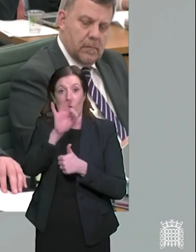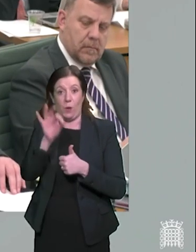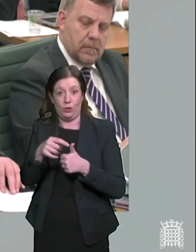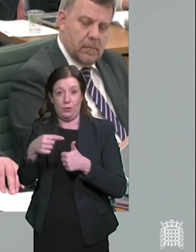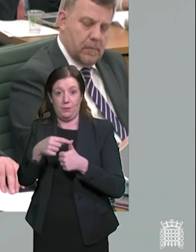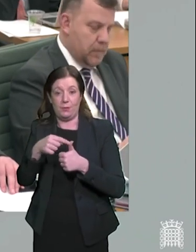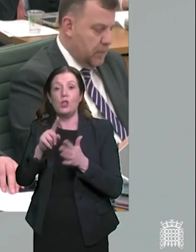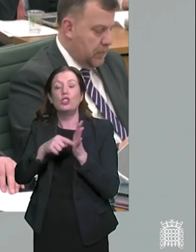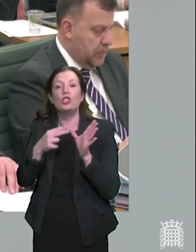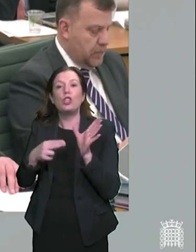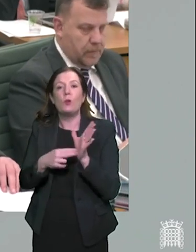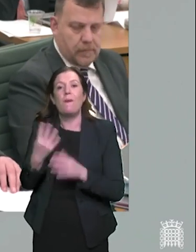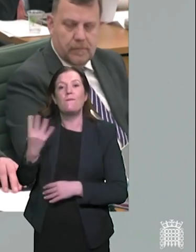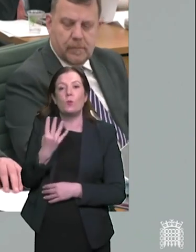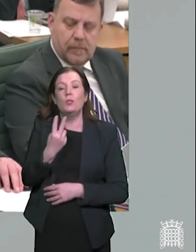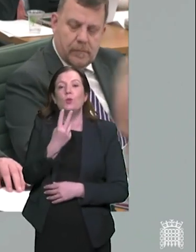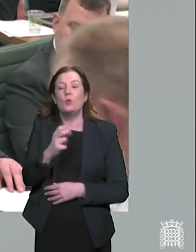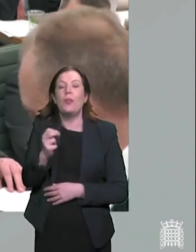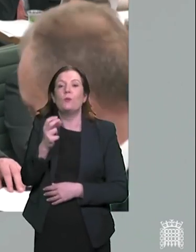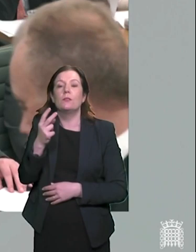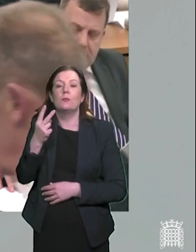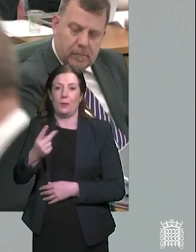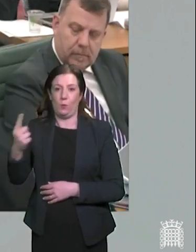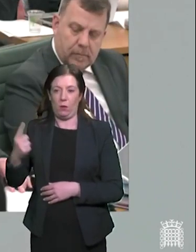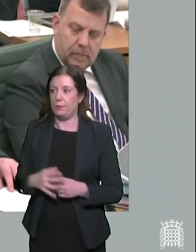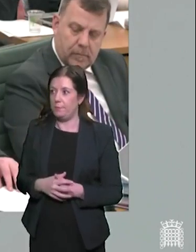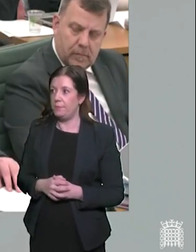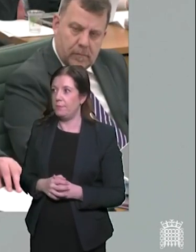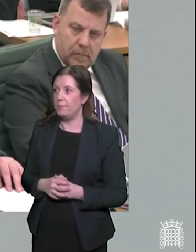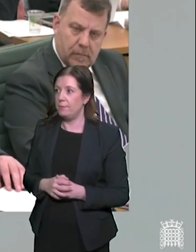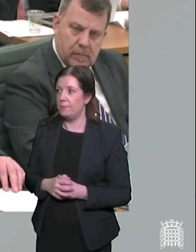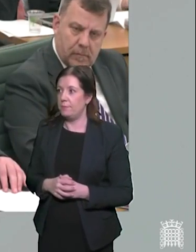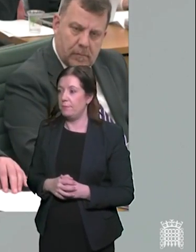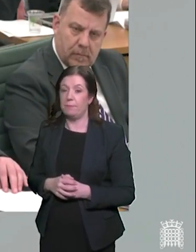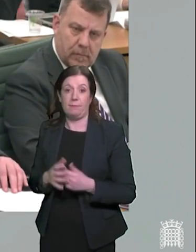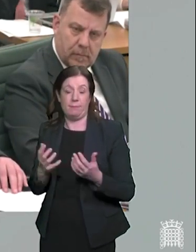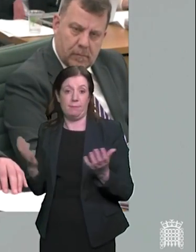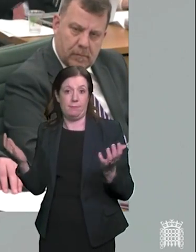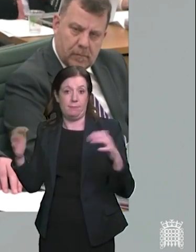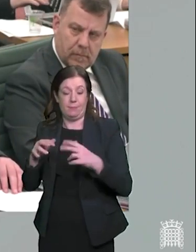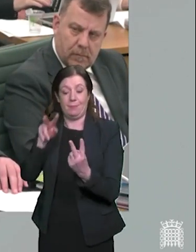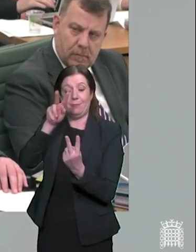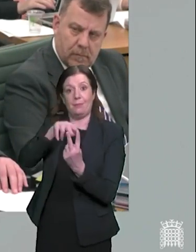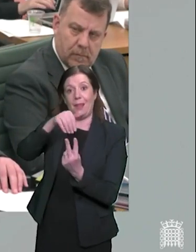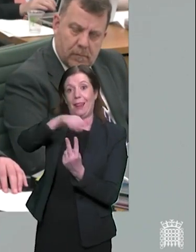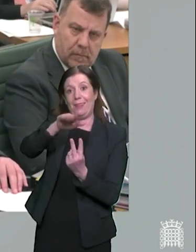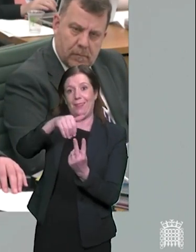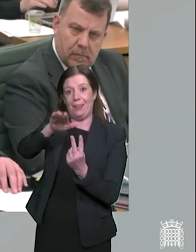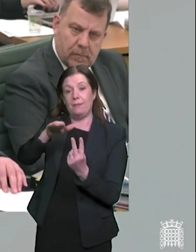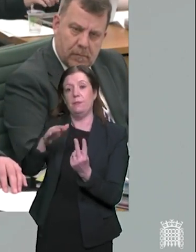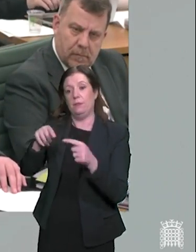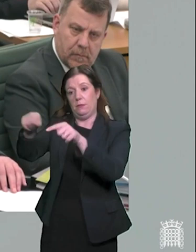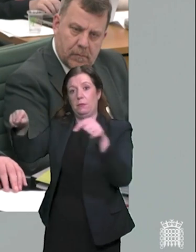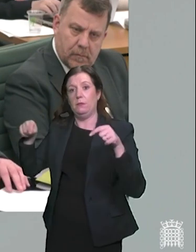the 14th of January 2021. This was a leaving event for two officials held in the pillared